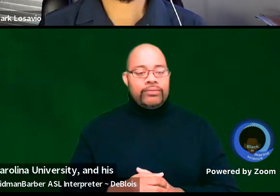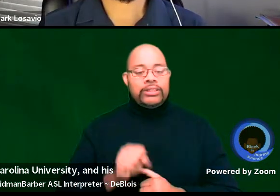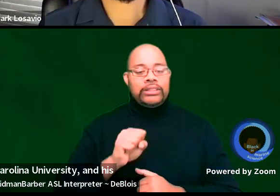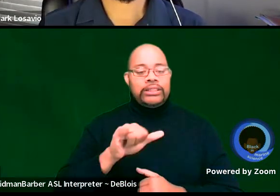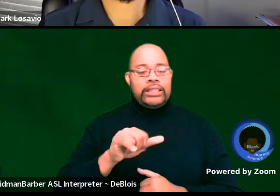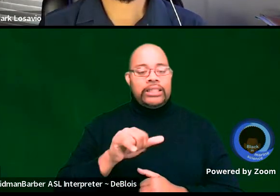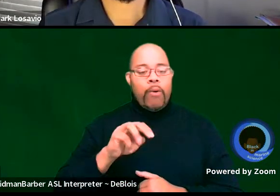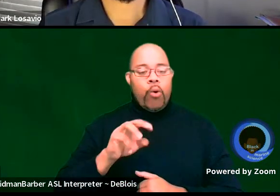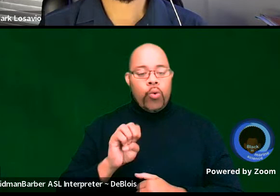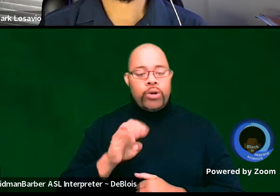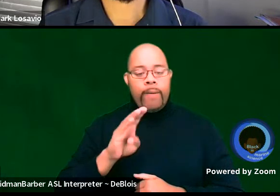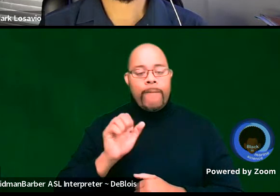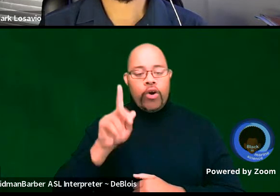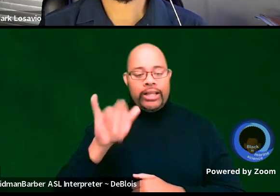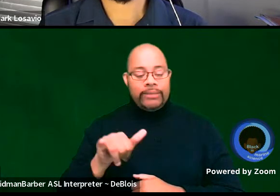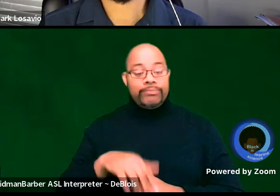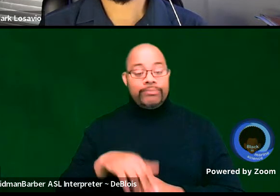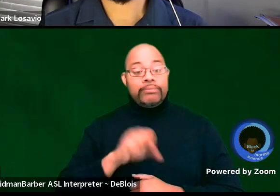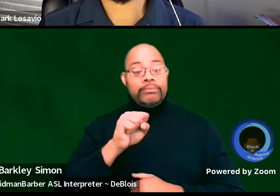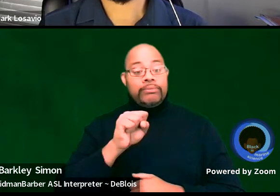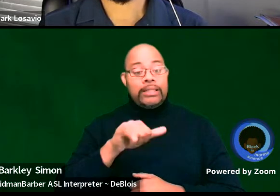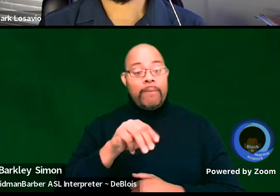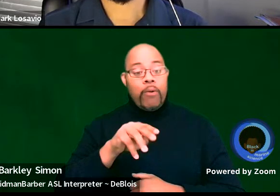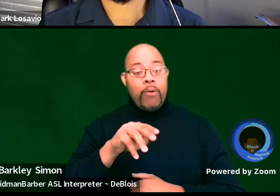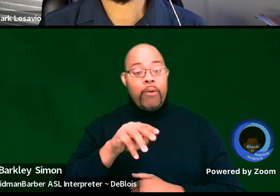Barkley. Symone serves